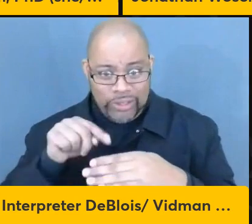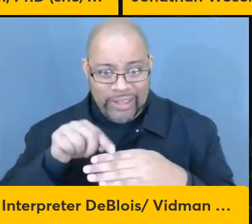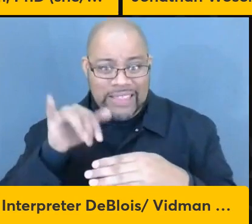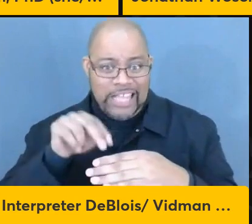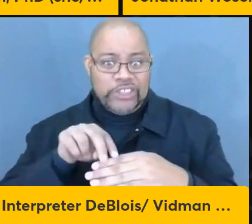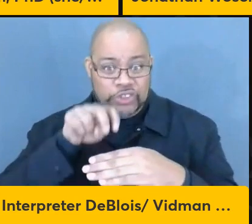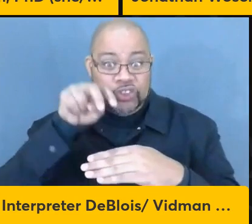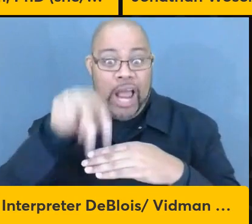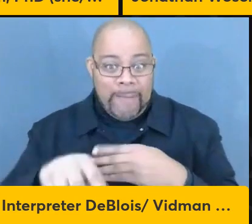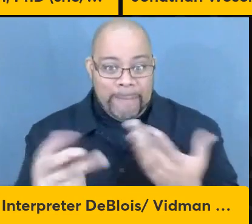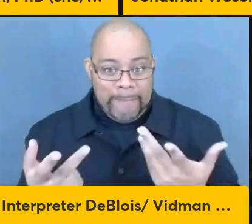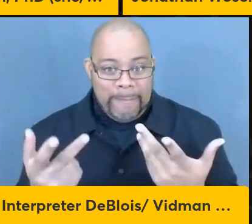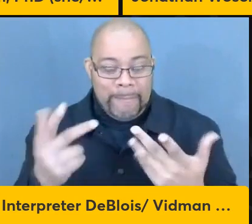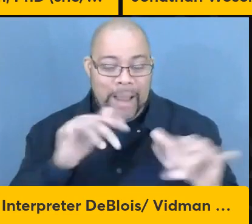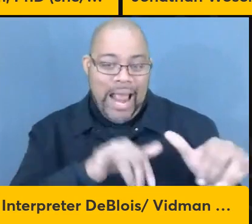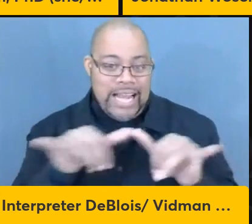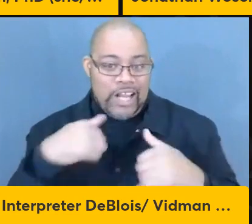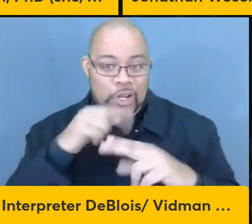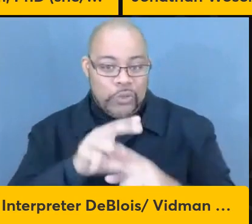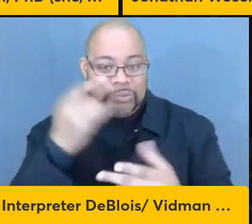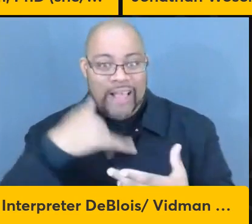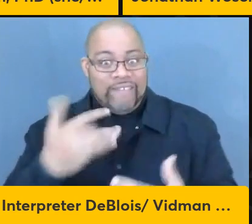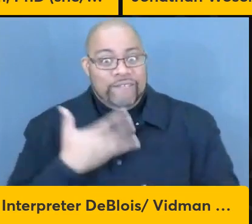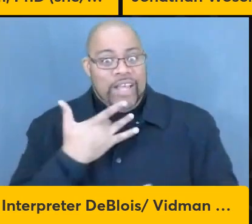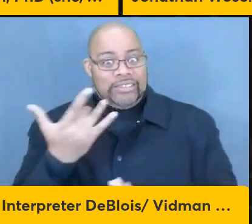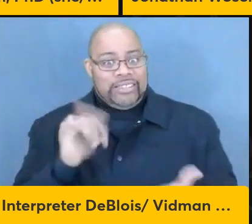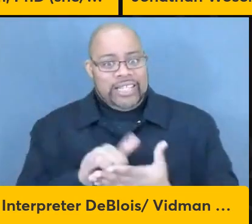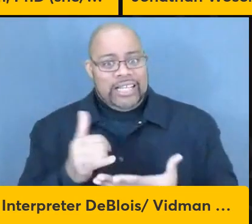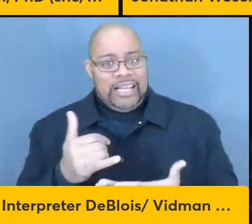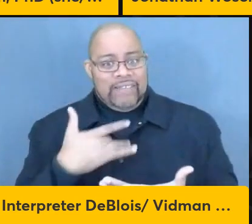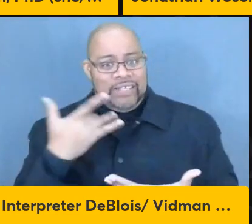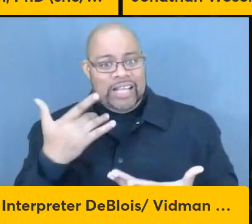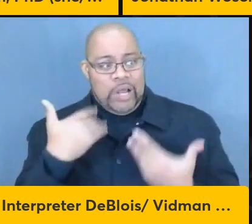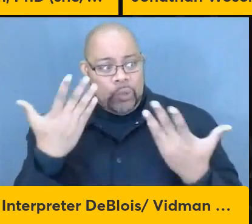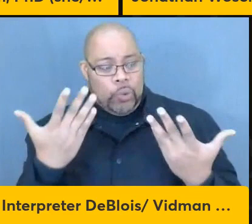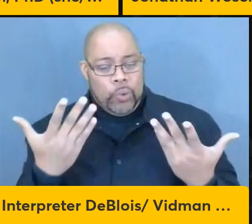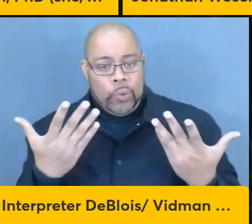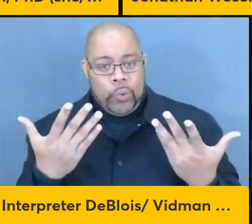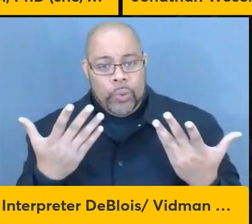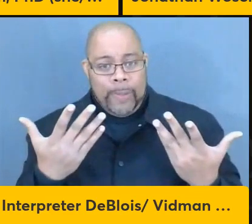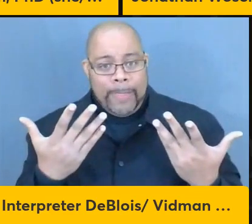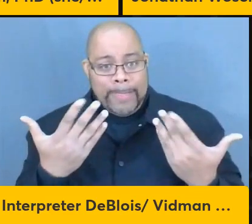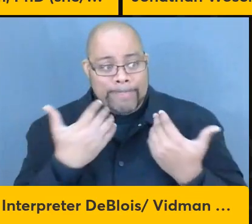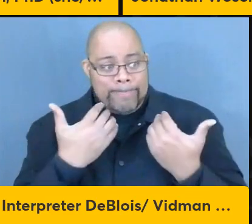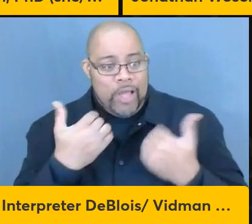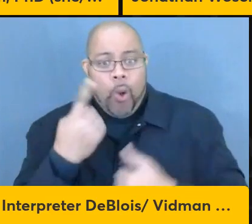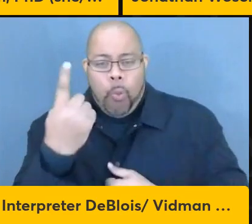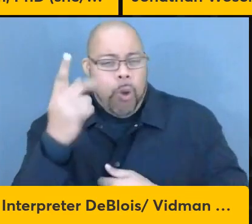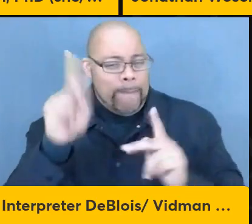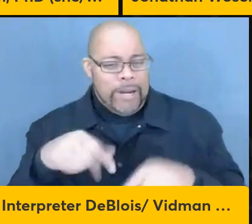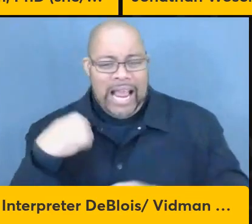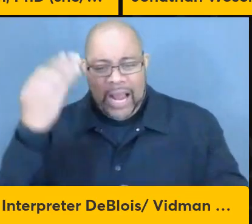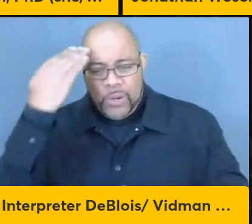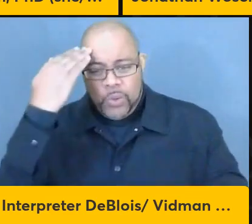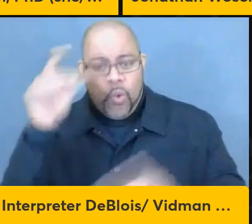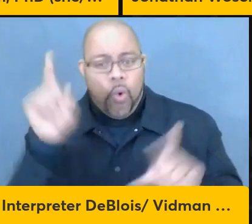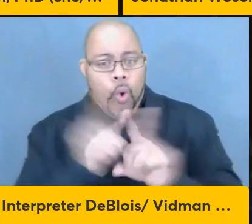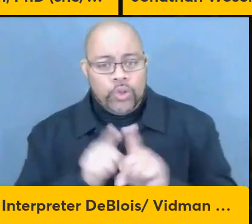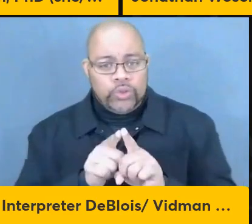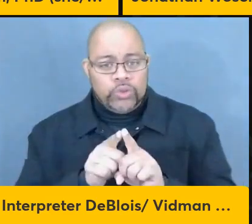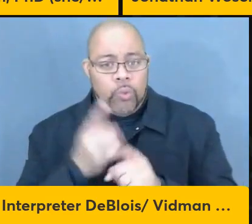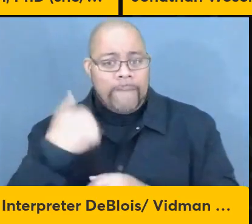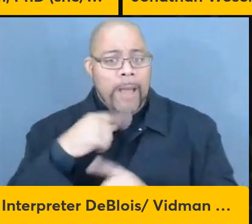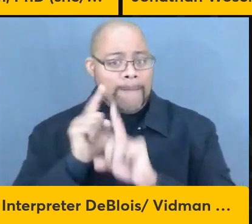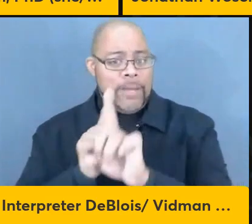jump analogy I used, because that's how I felt. I was like, I don't know. I knew of one person who is also one of